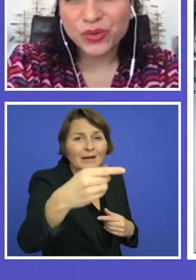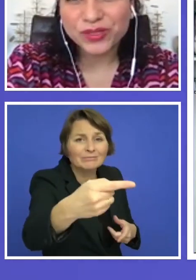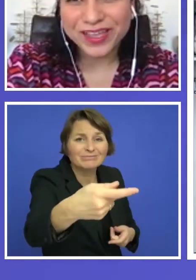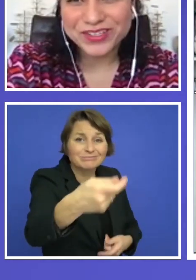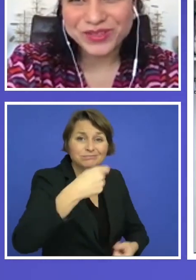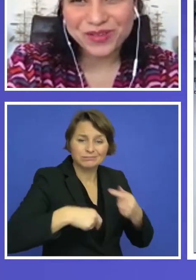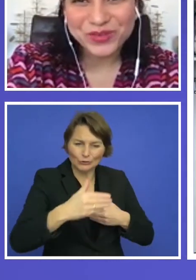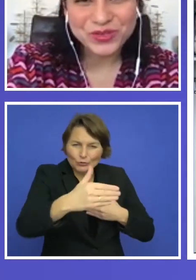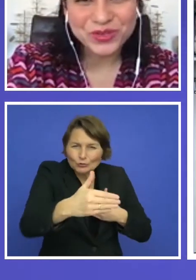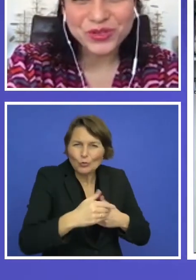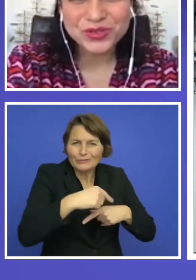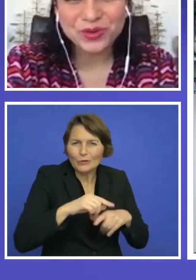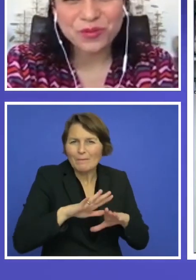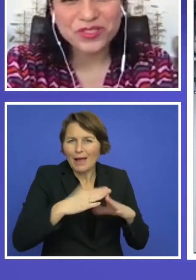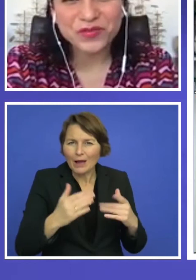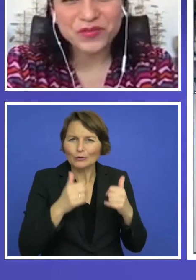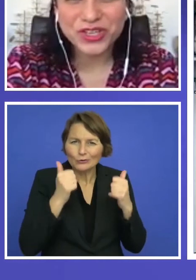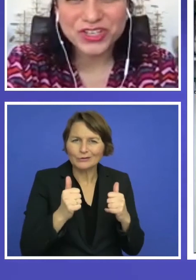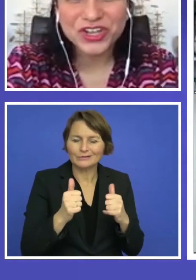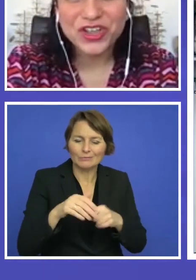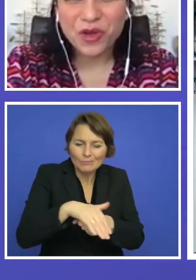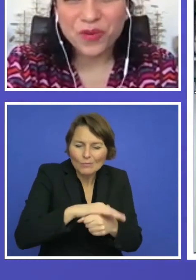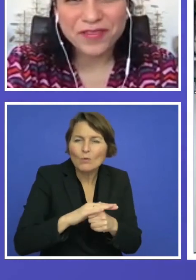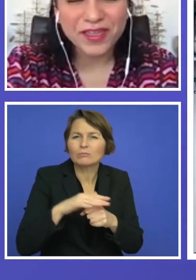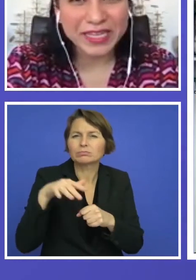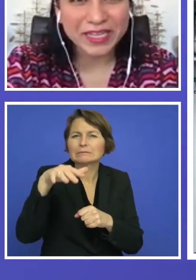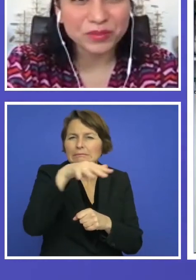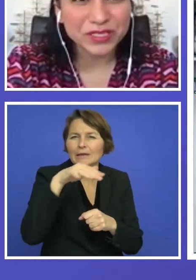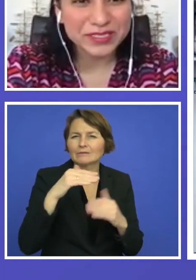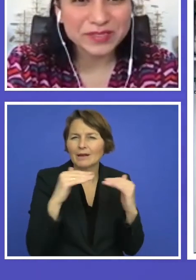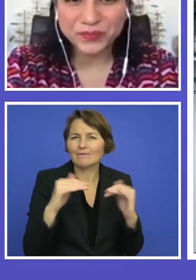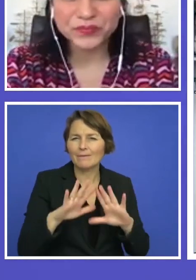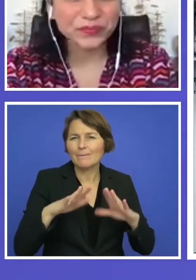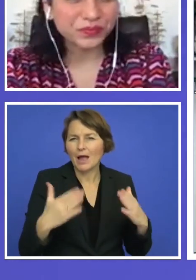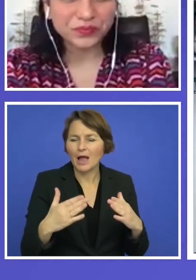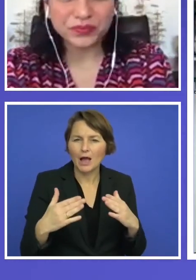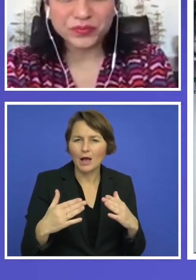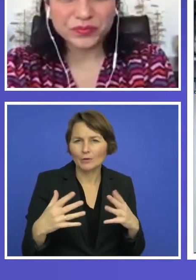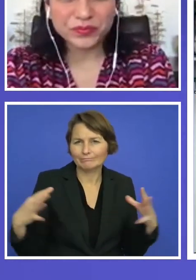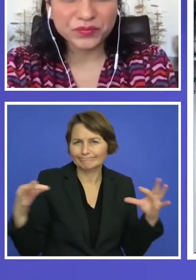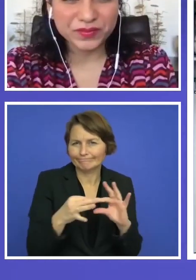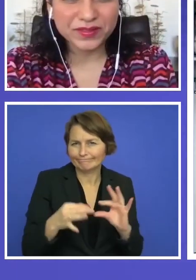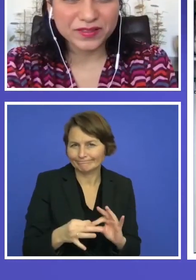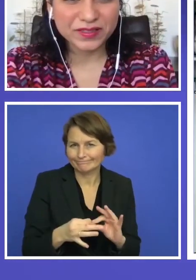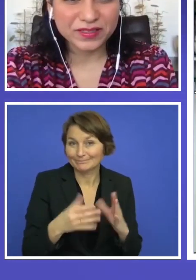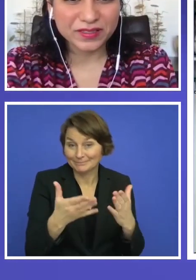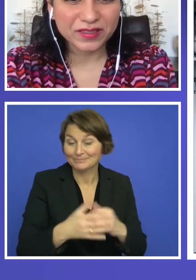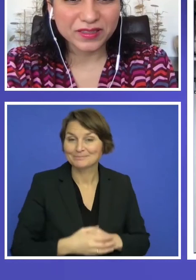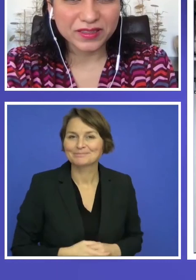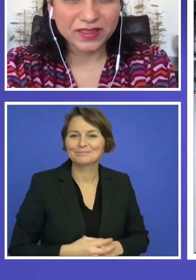at the local and national level. So in your closing remarks, if you could touch upon that, Anne, please. Thanks,